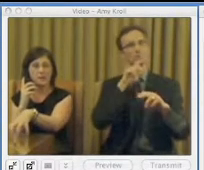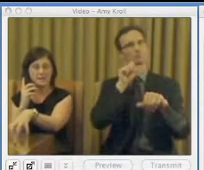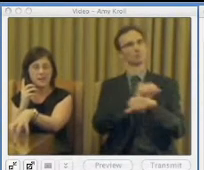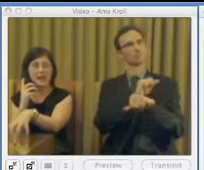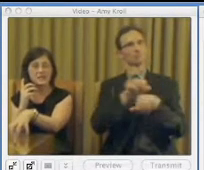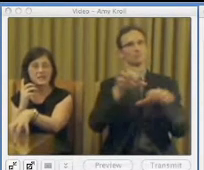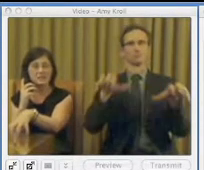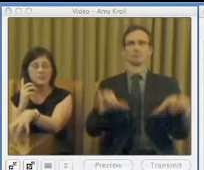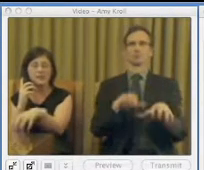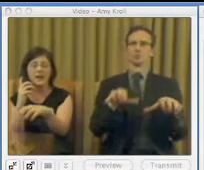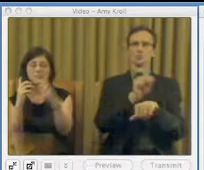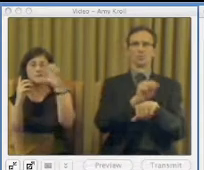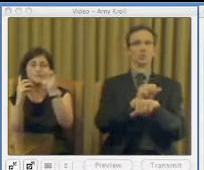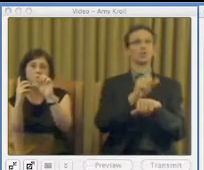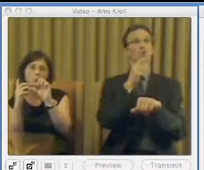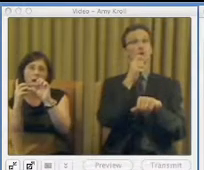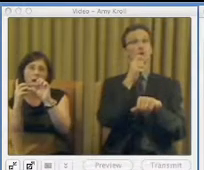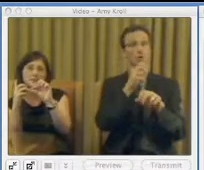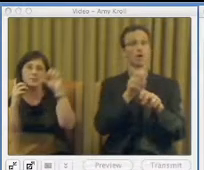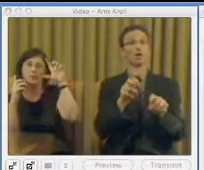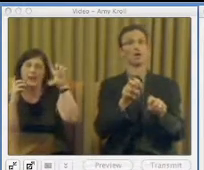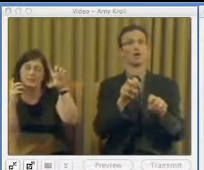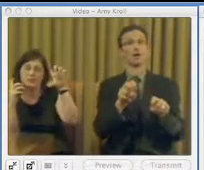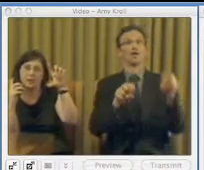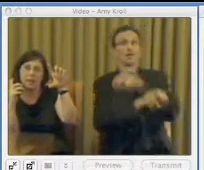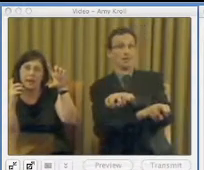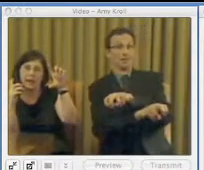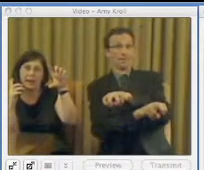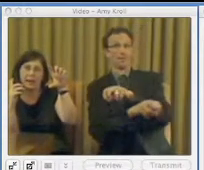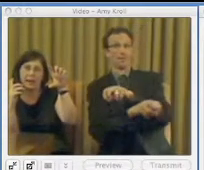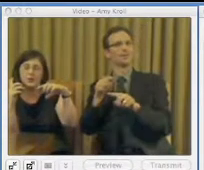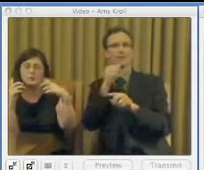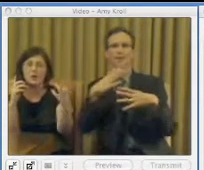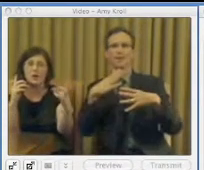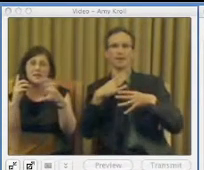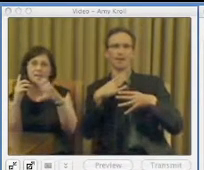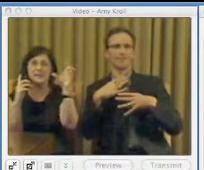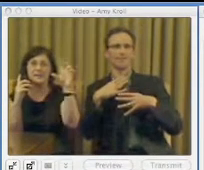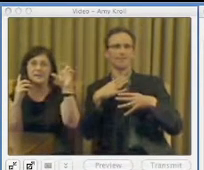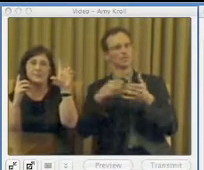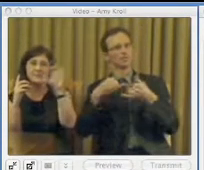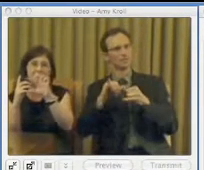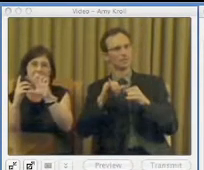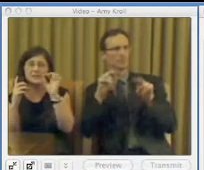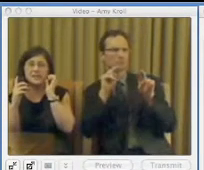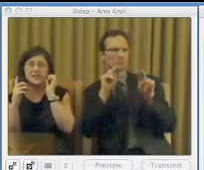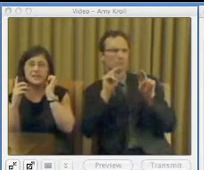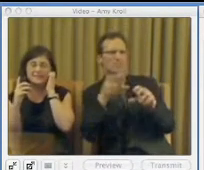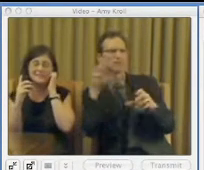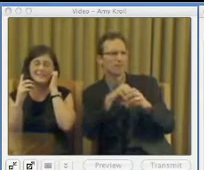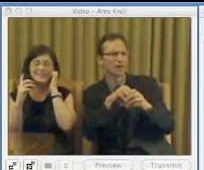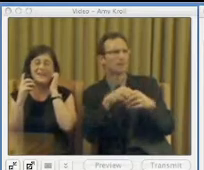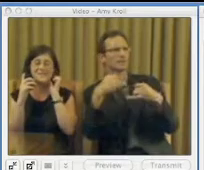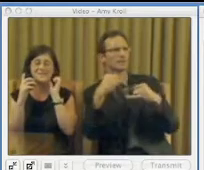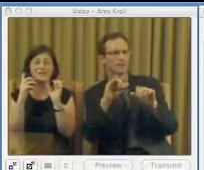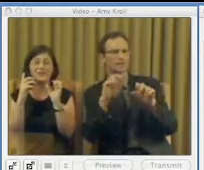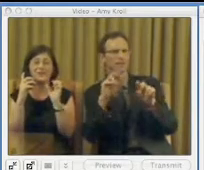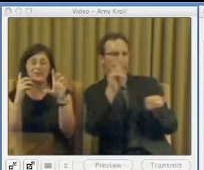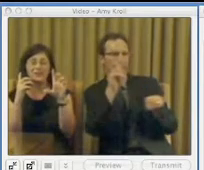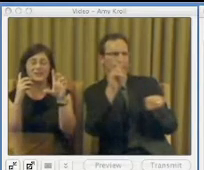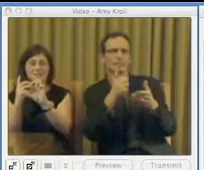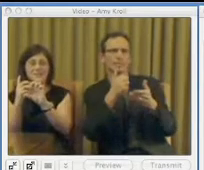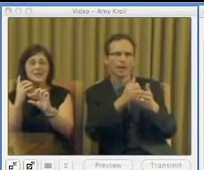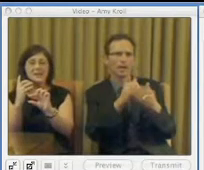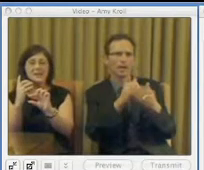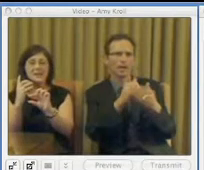But the interpreter who is their team support member is still active, but active with a small a as opposed to active with a big A, if you're going to apply the